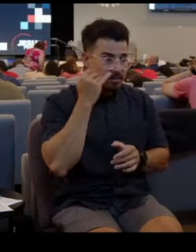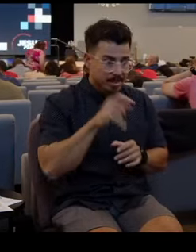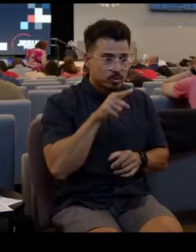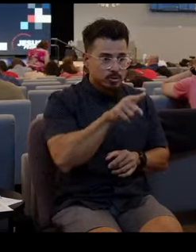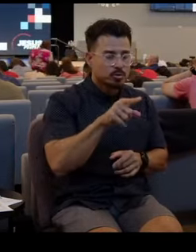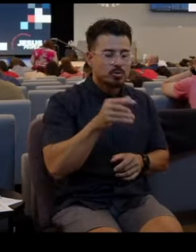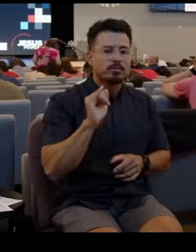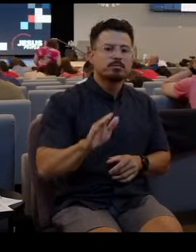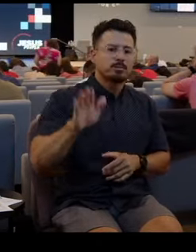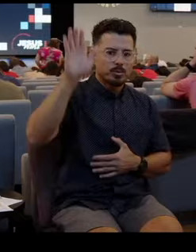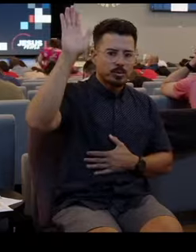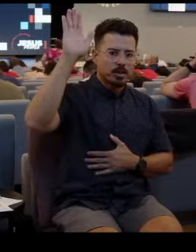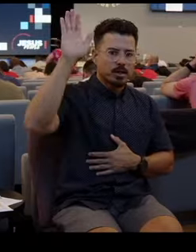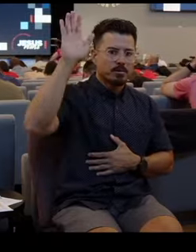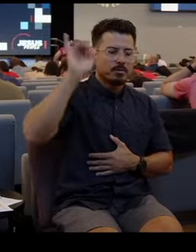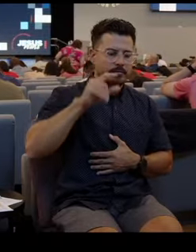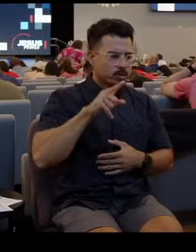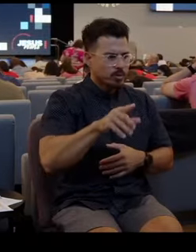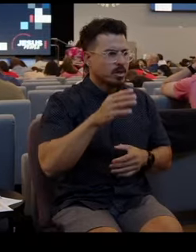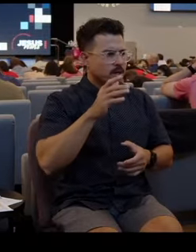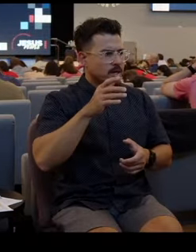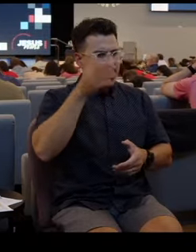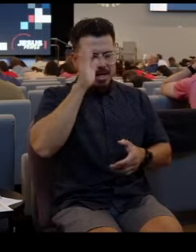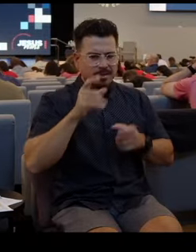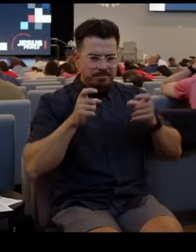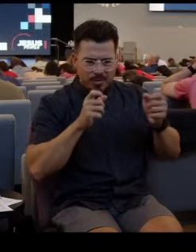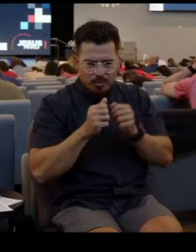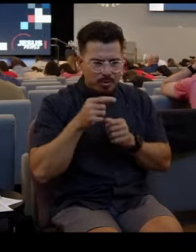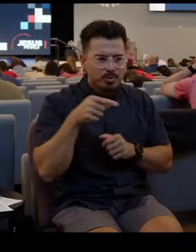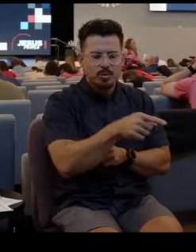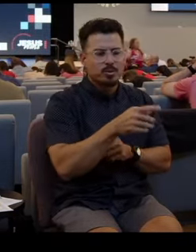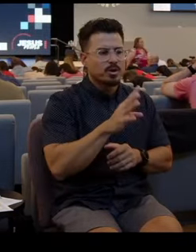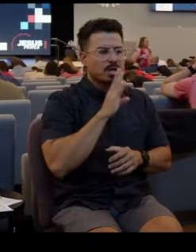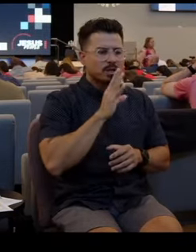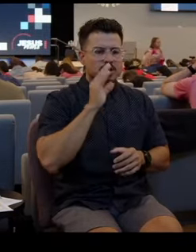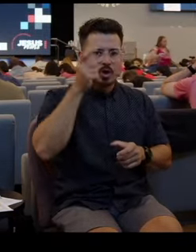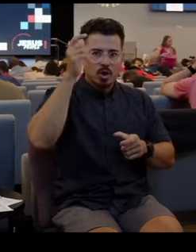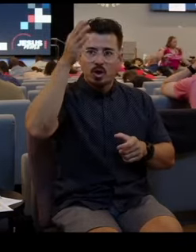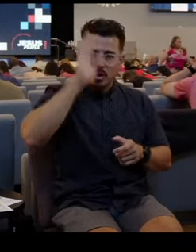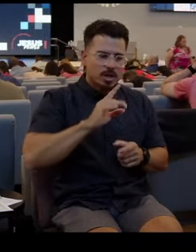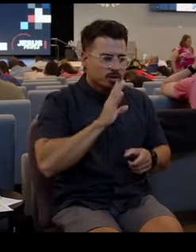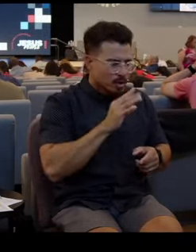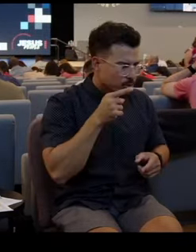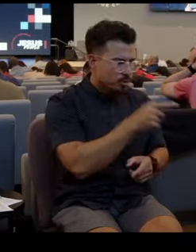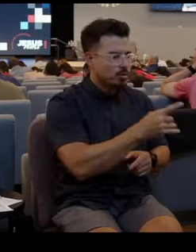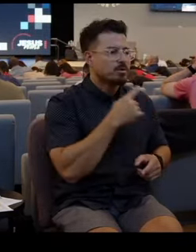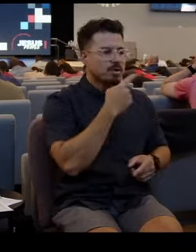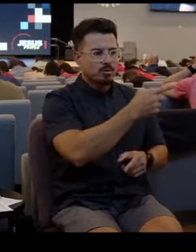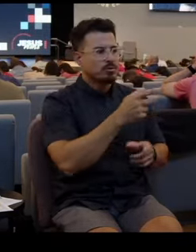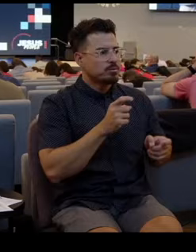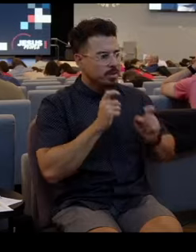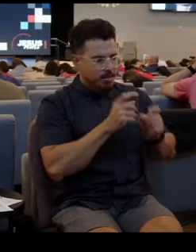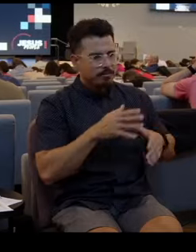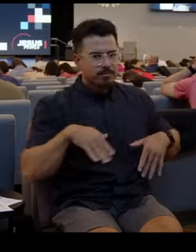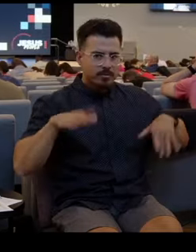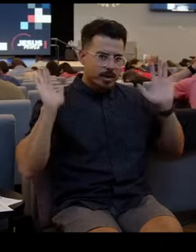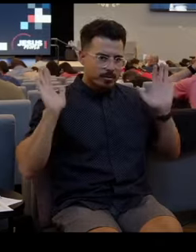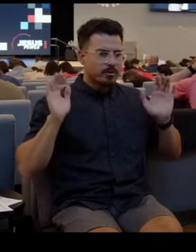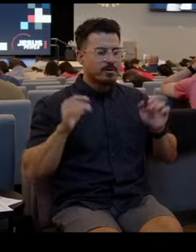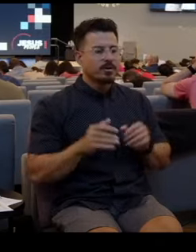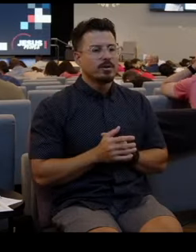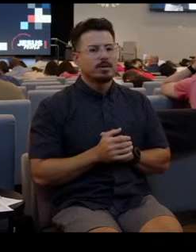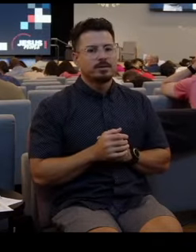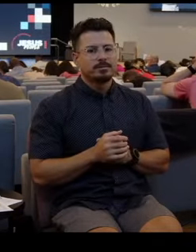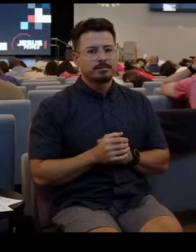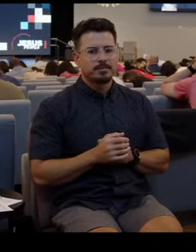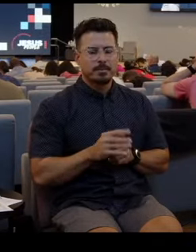Wave it at me very quickly. God is dealing with you. God has brought you here today. This is you and God. This is an appointment that God has been working out with you